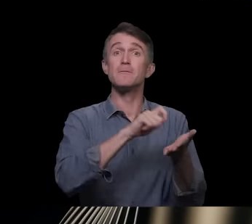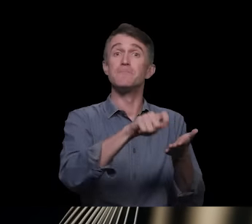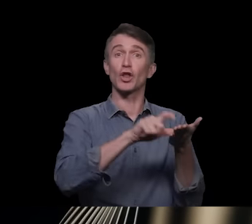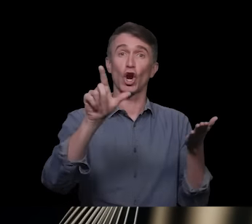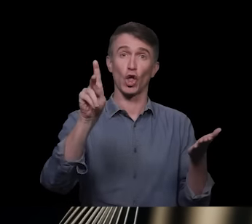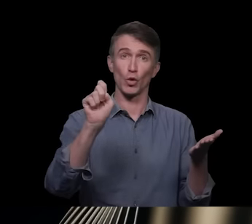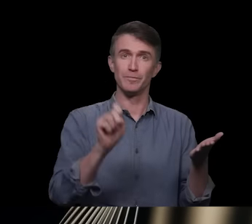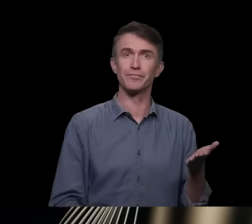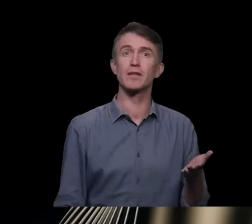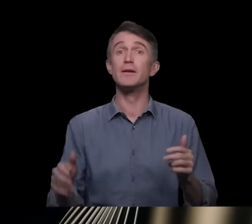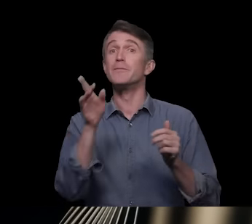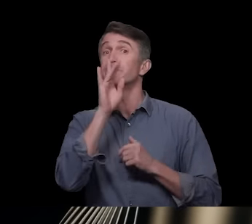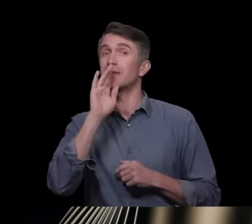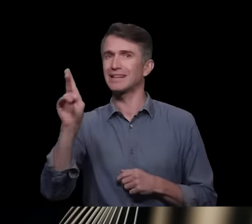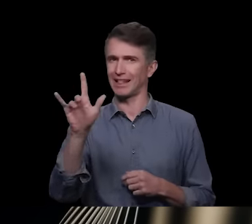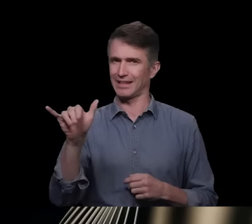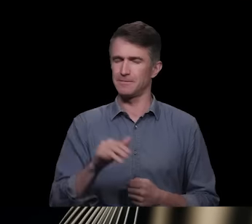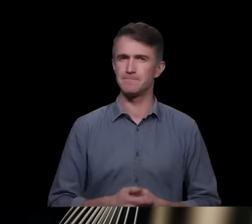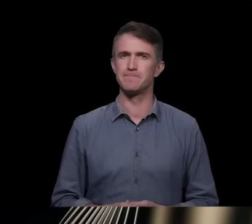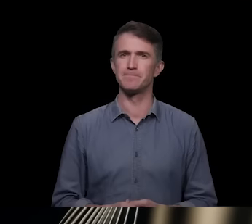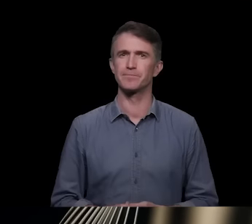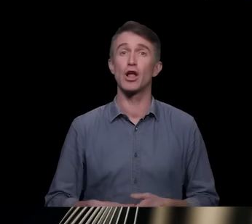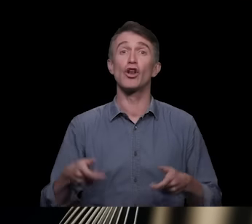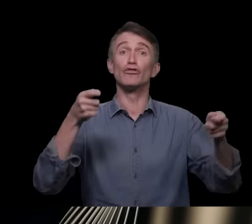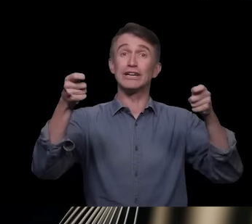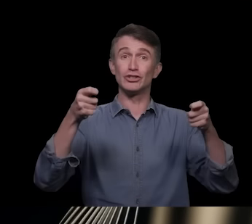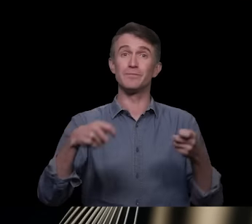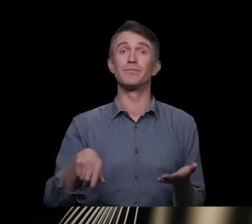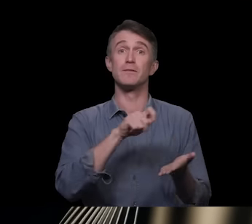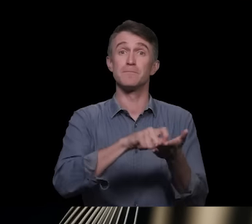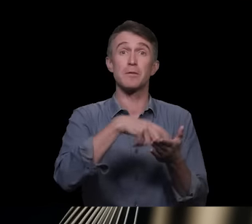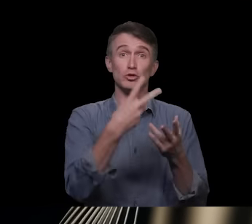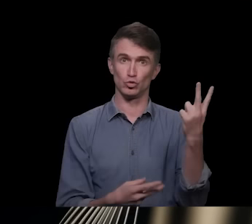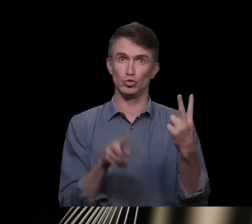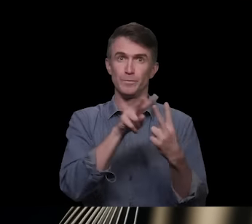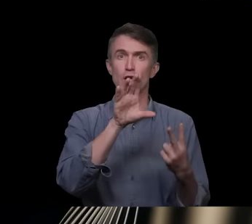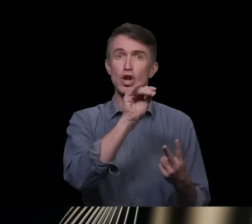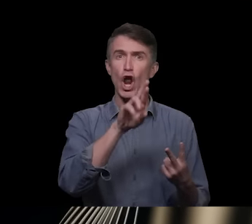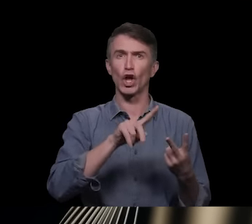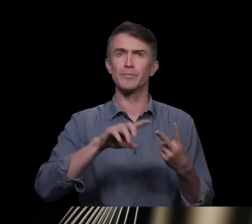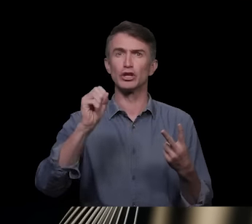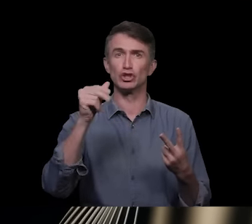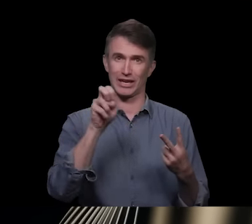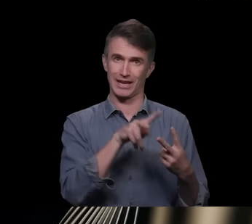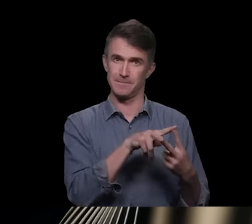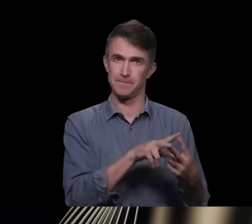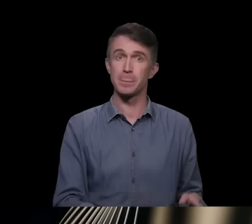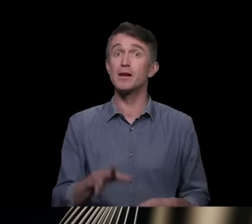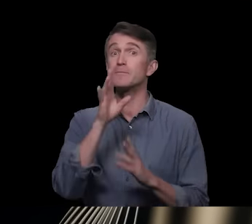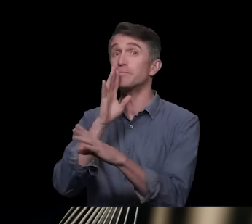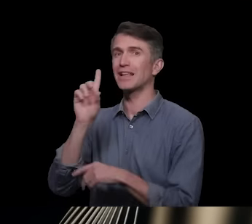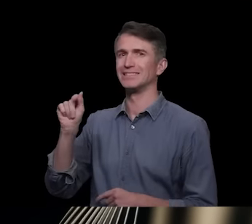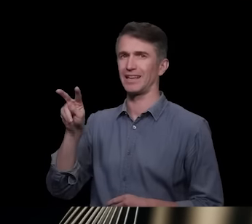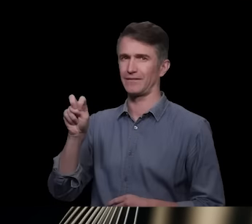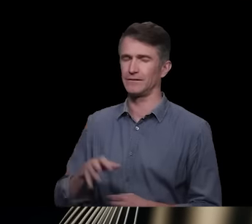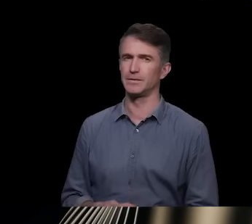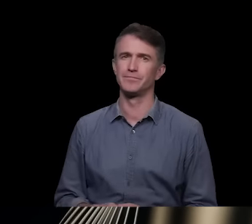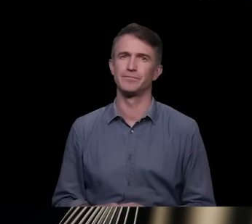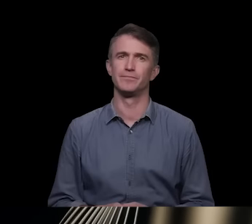Luke Baldwin, performed by Kelly Brennan. The Regime, AD written by both Connor DeWolf and Shane Weathers, performed by Dave